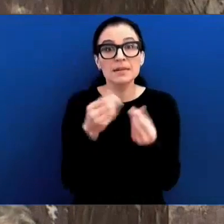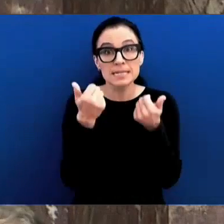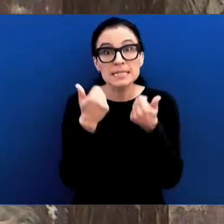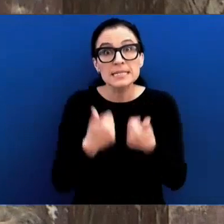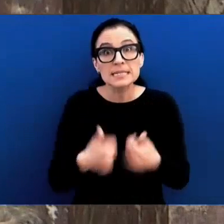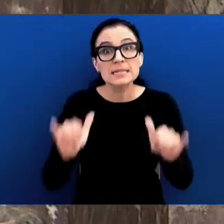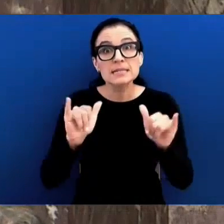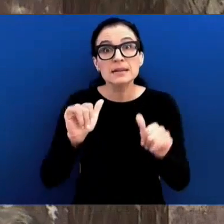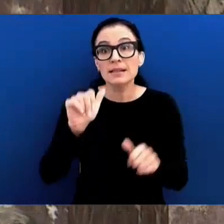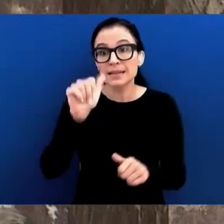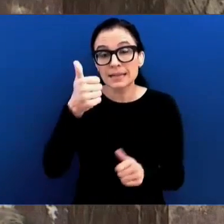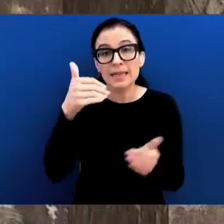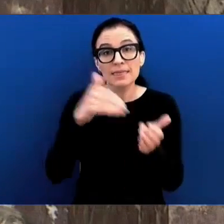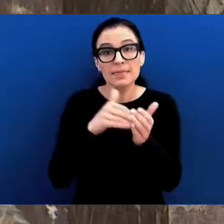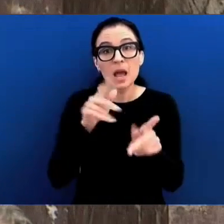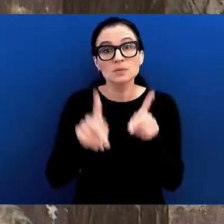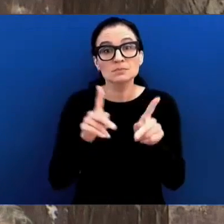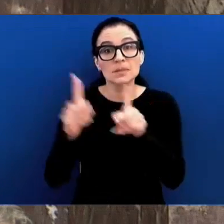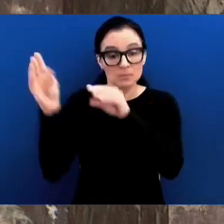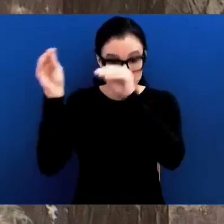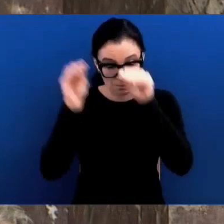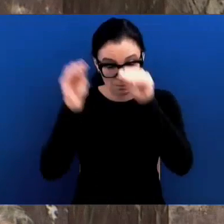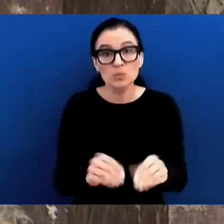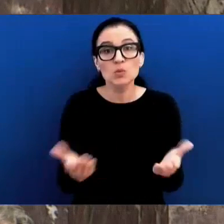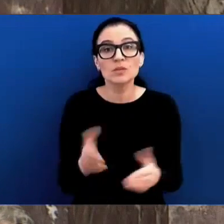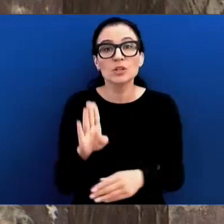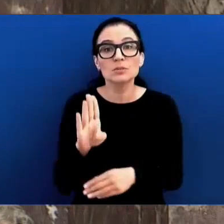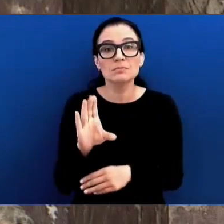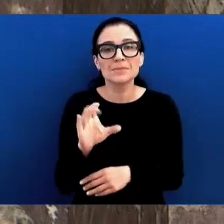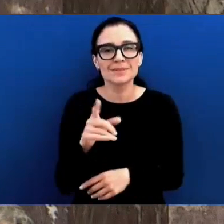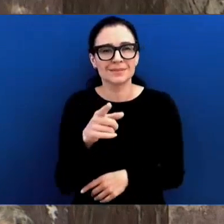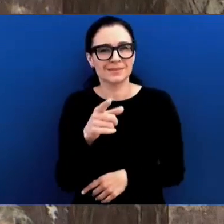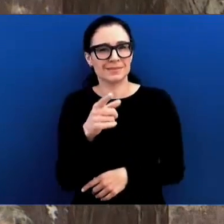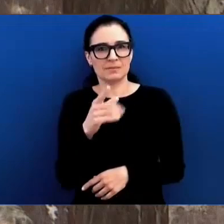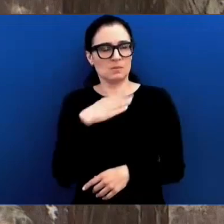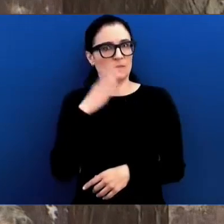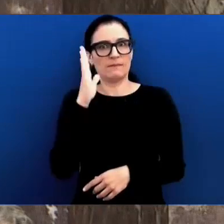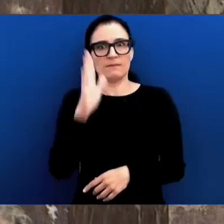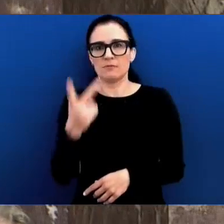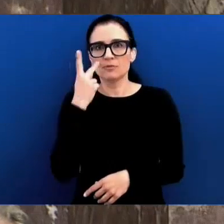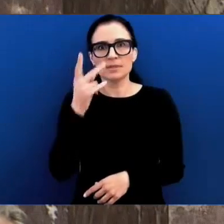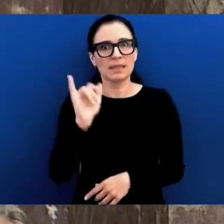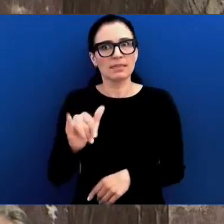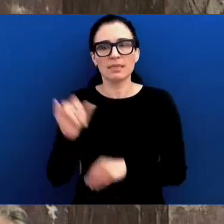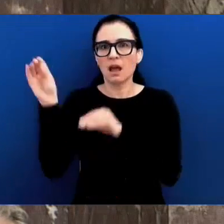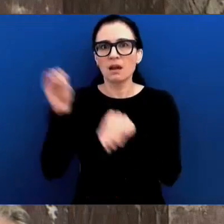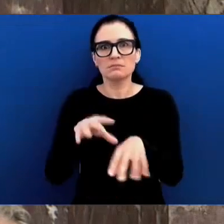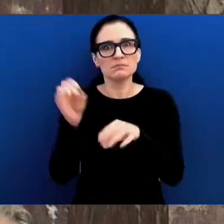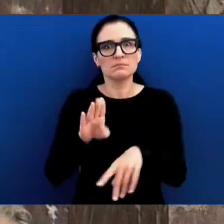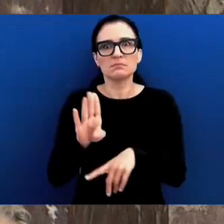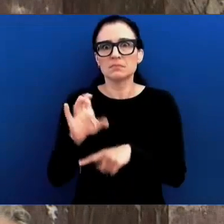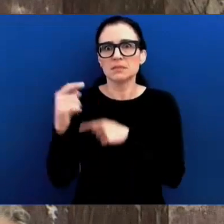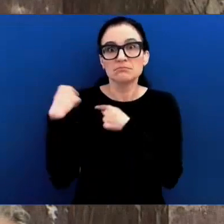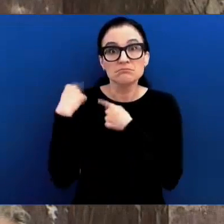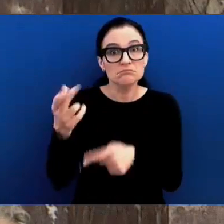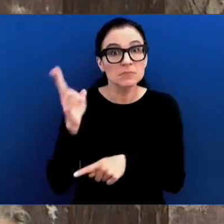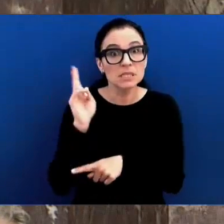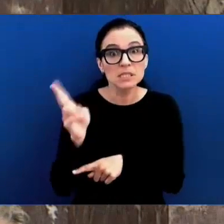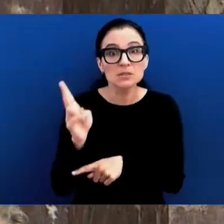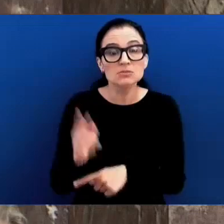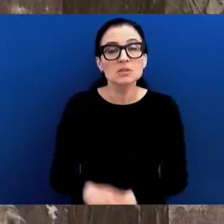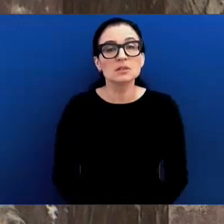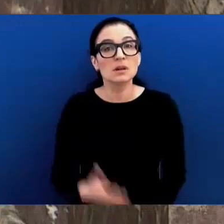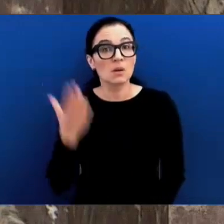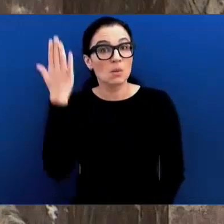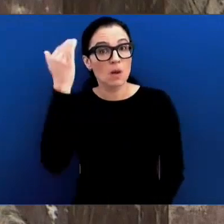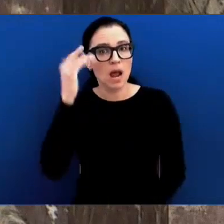of migration to British Columbia in the history of this province, Honourable Speaker, because people see opportunity here. They see that we have a strong economy, in fact,